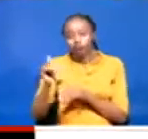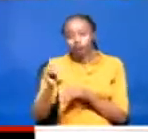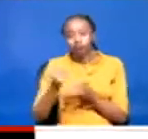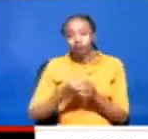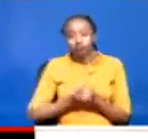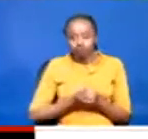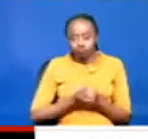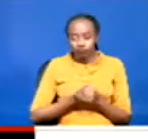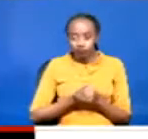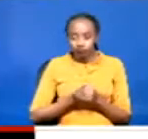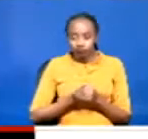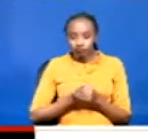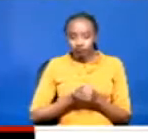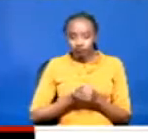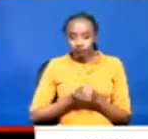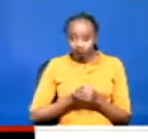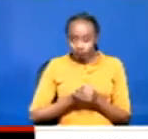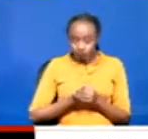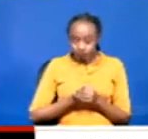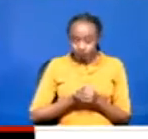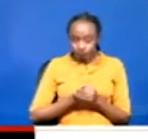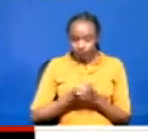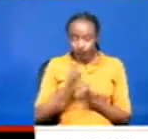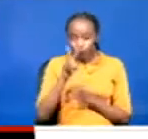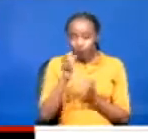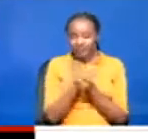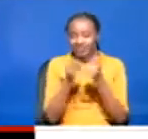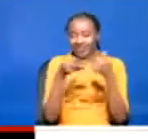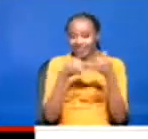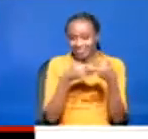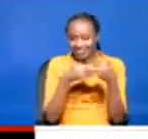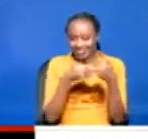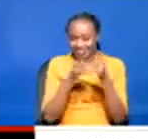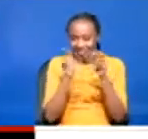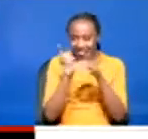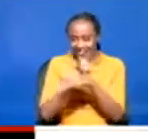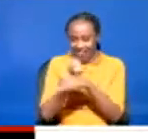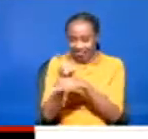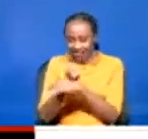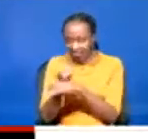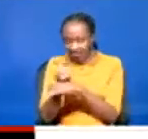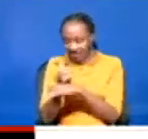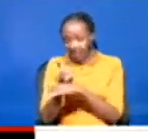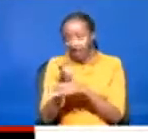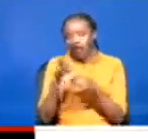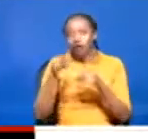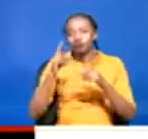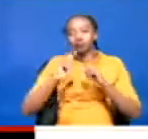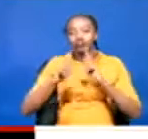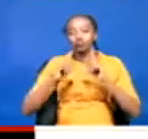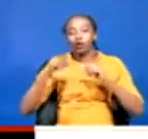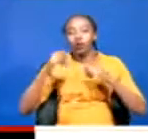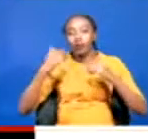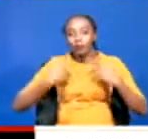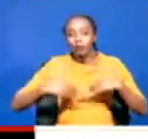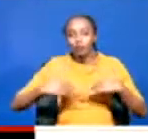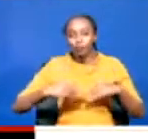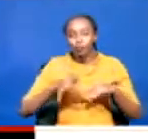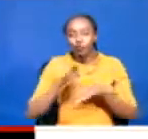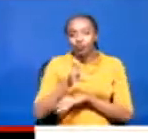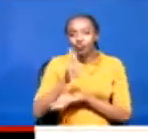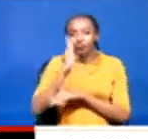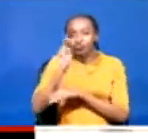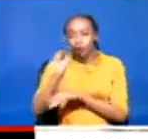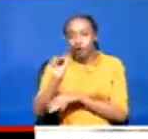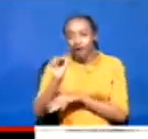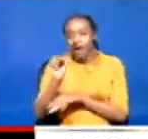The 2018 revision of the World Urbanization Prospects, produced by the Population Division of the UN Department of Economic and